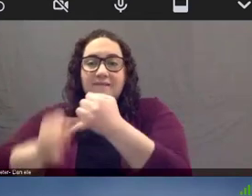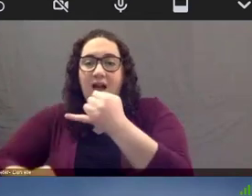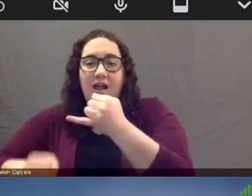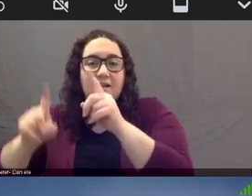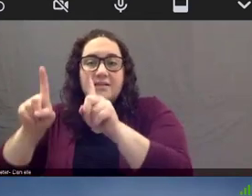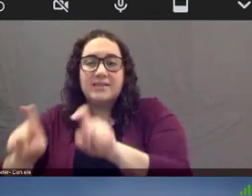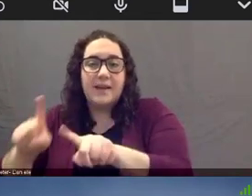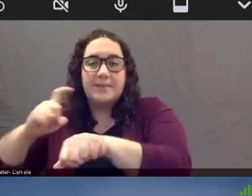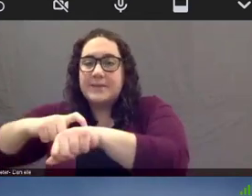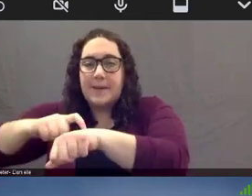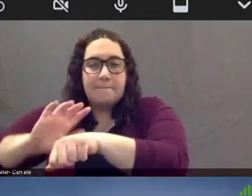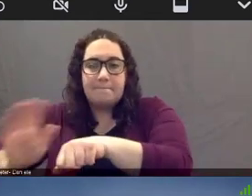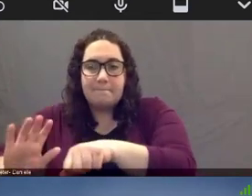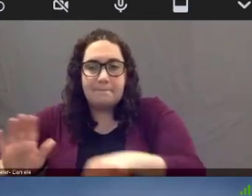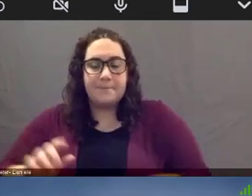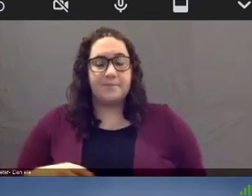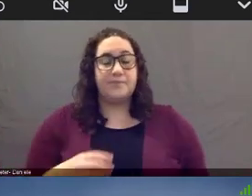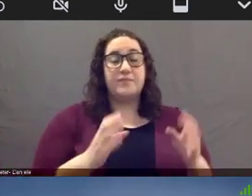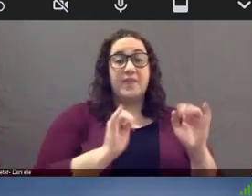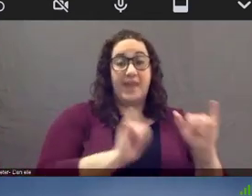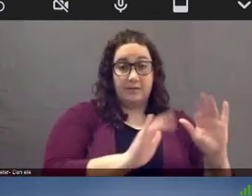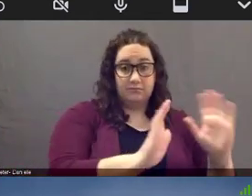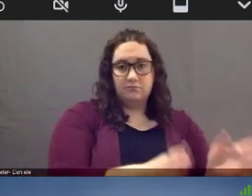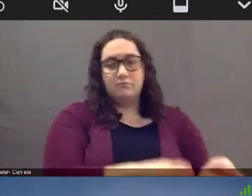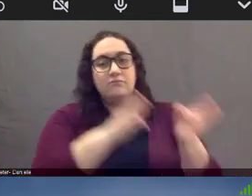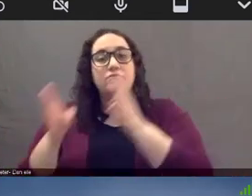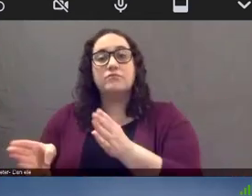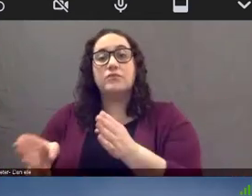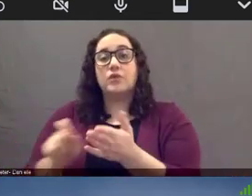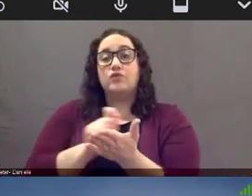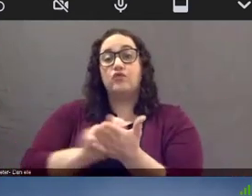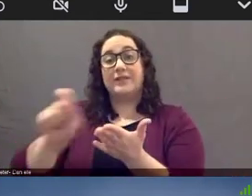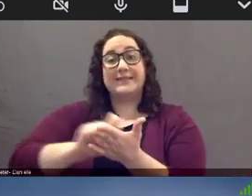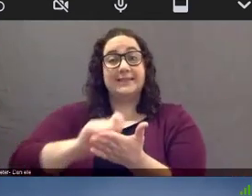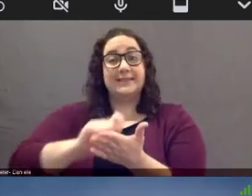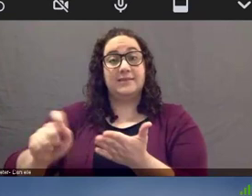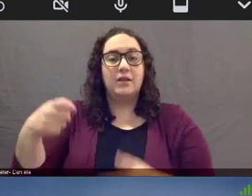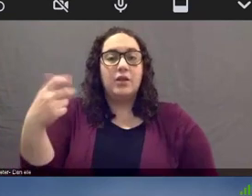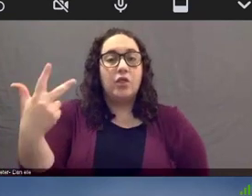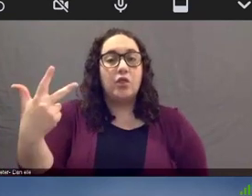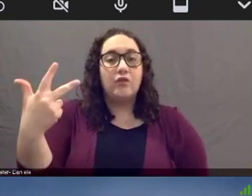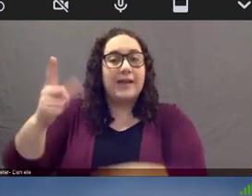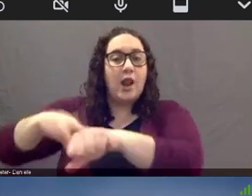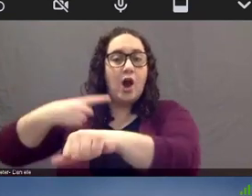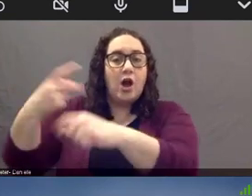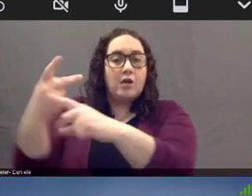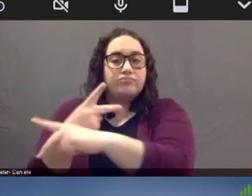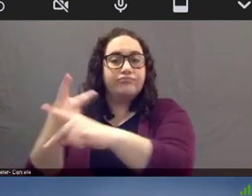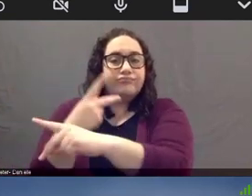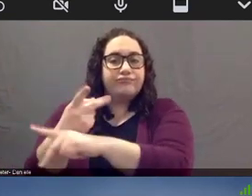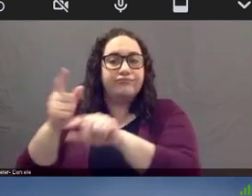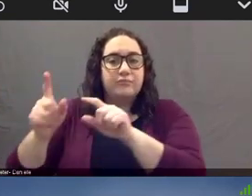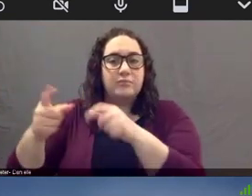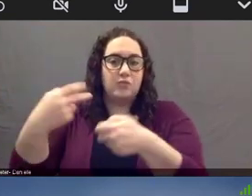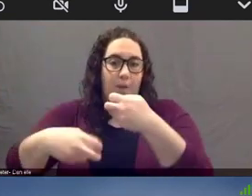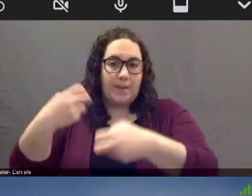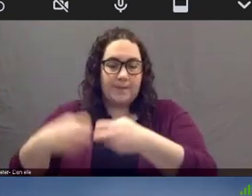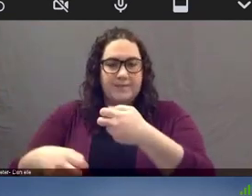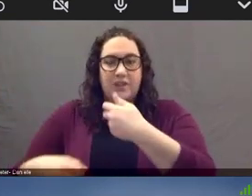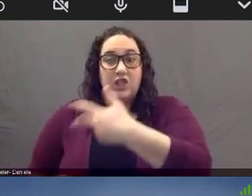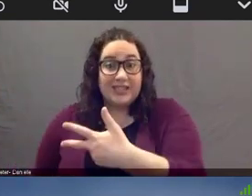written part of the exam, which will be three long answer questions on the 30th in that 2.5 hour time slot.